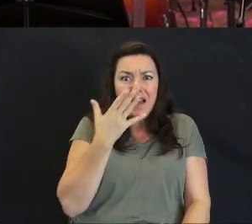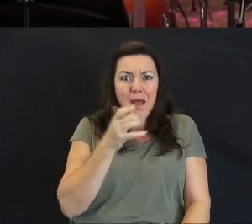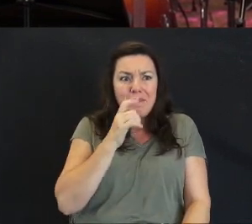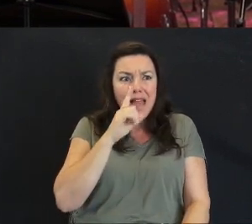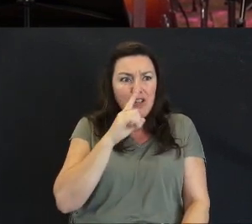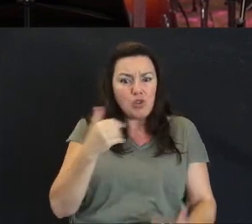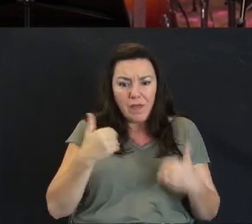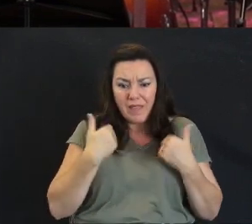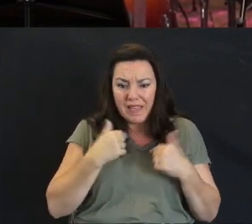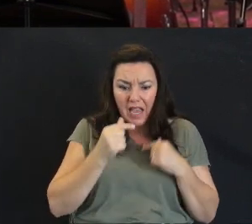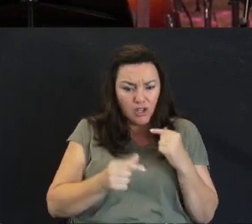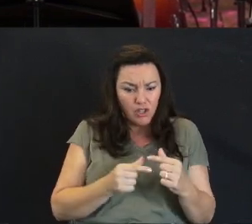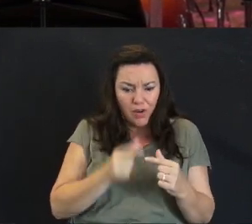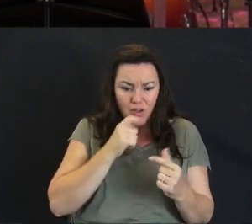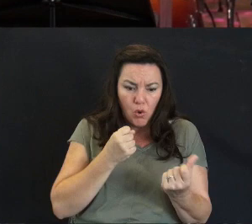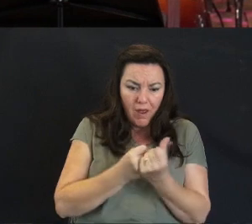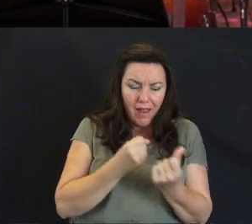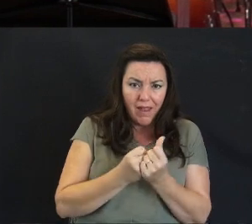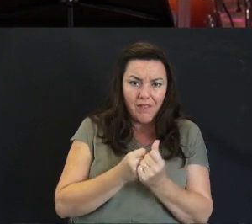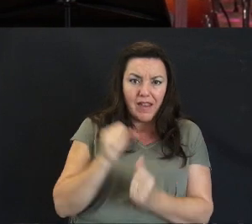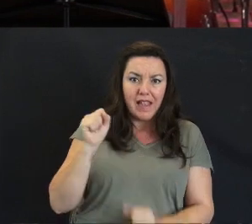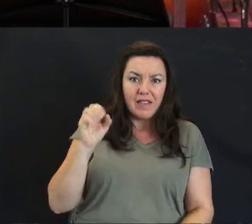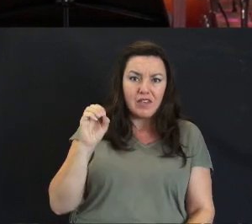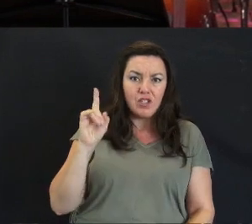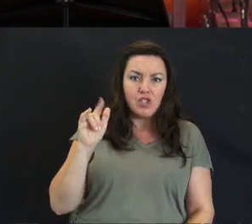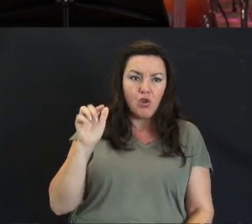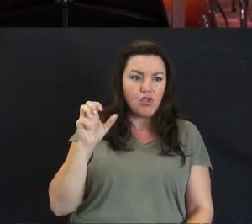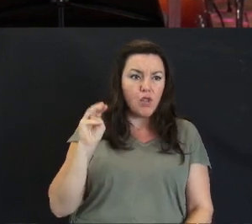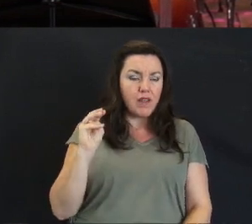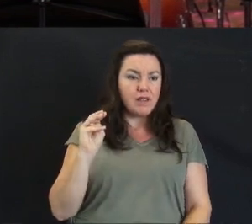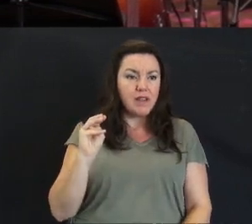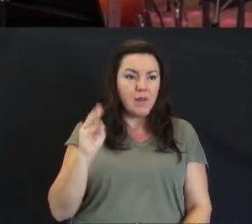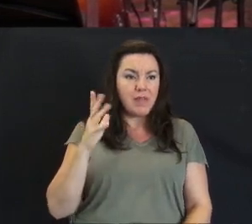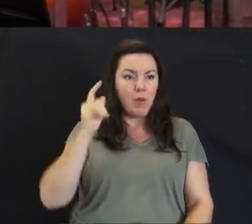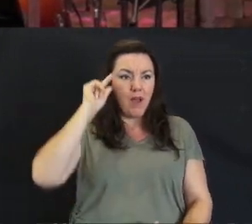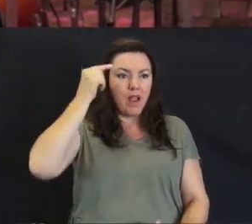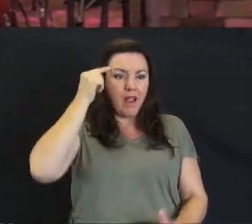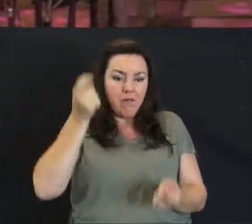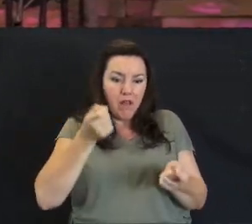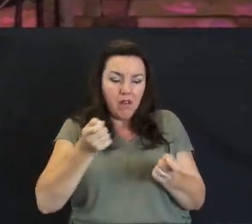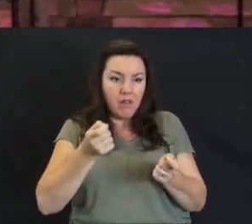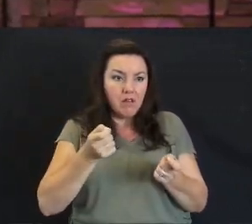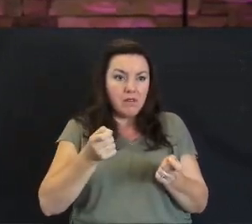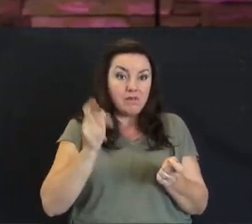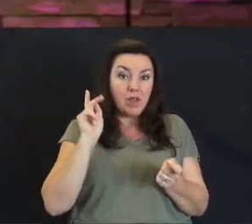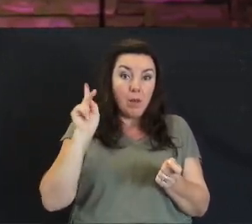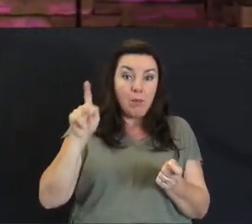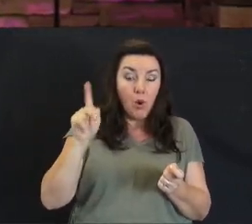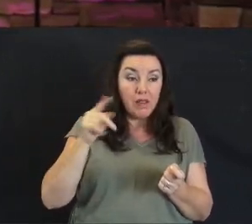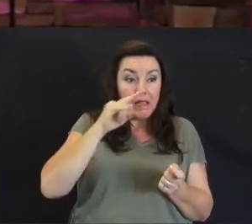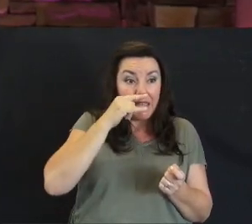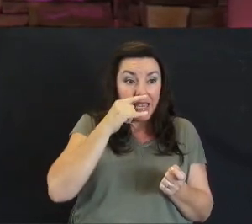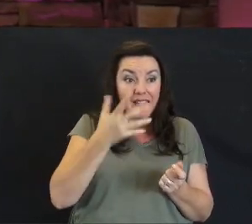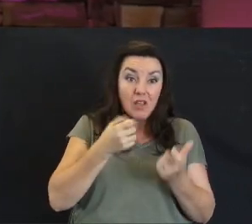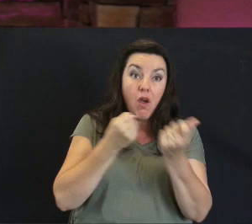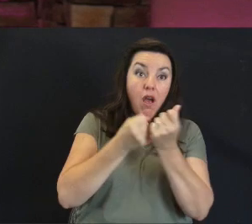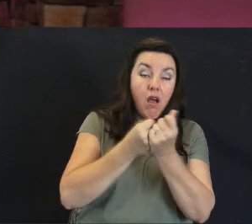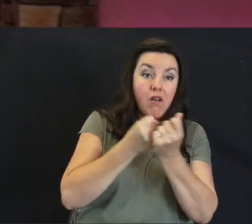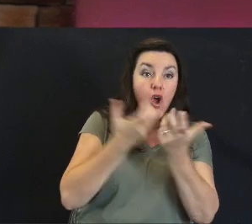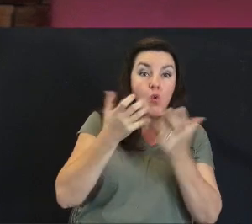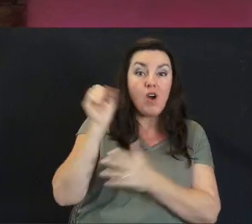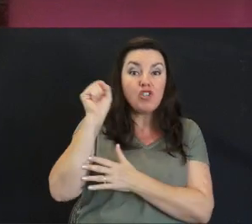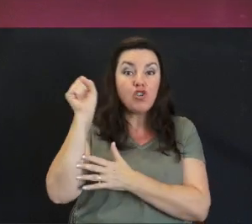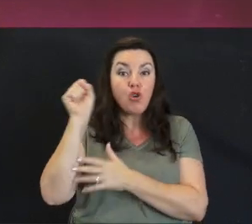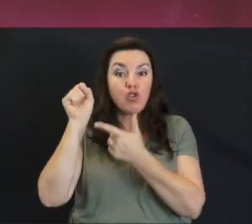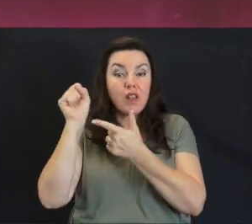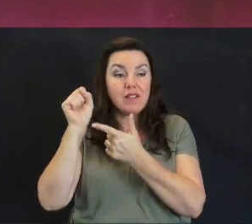younger generation That is advocating For socialism Because that's what The kids on the streets Of Portland Are advocating for They are advocating For socialism And before long